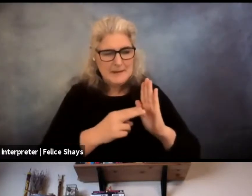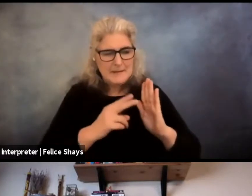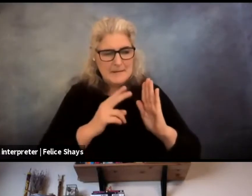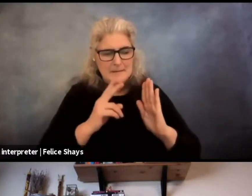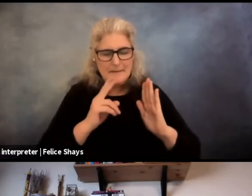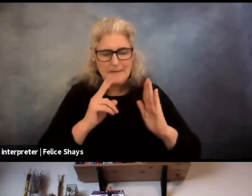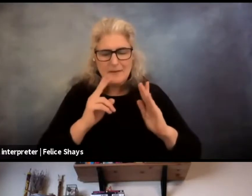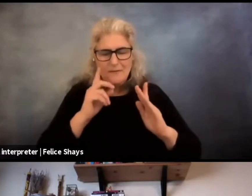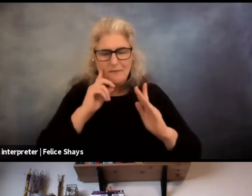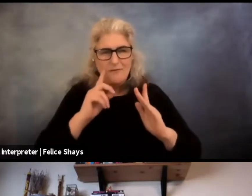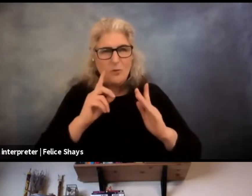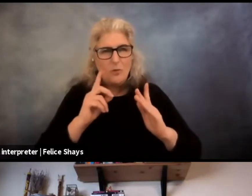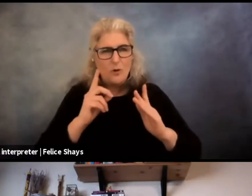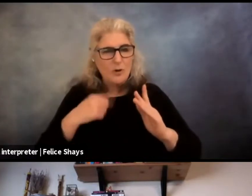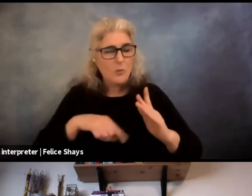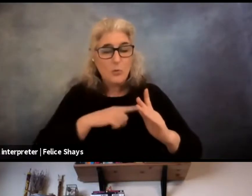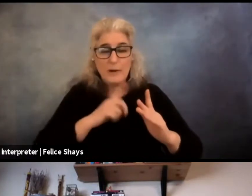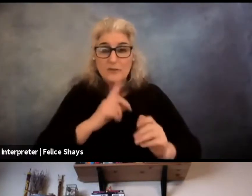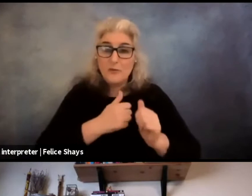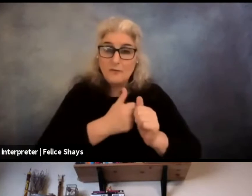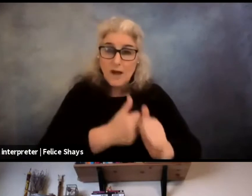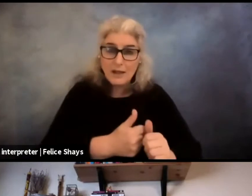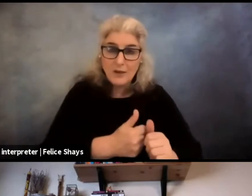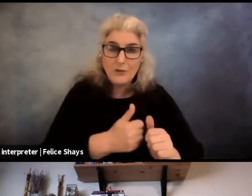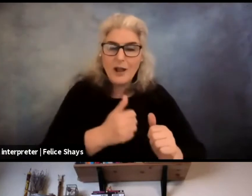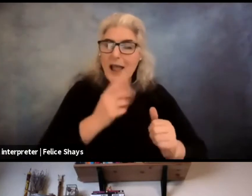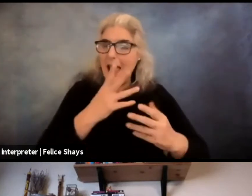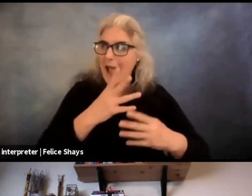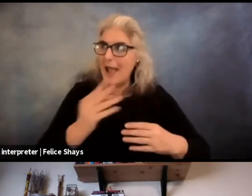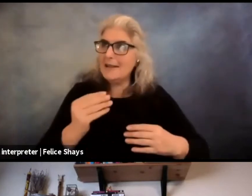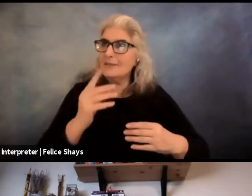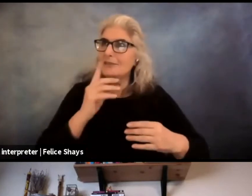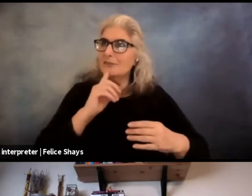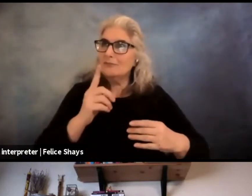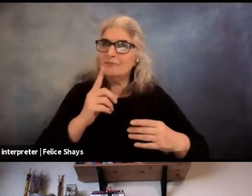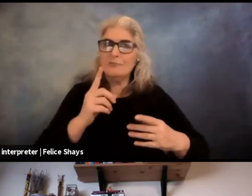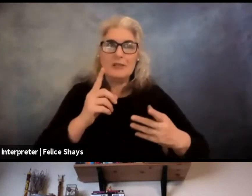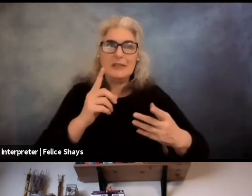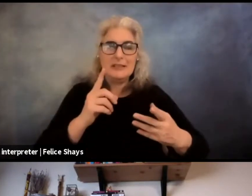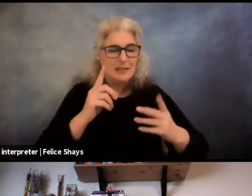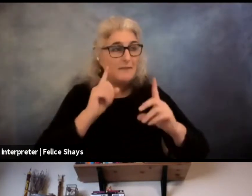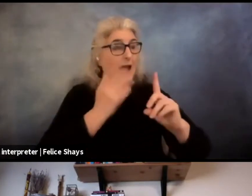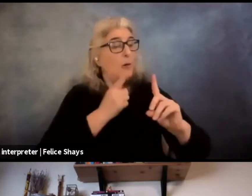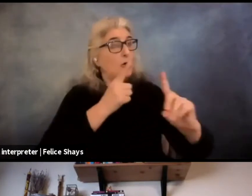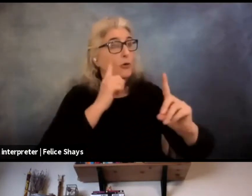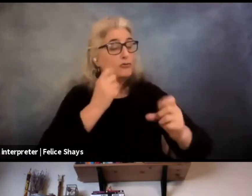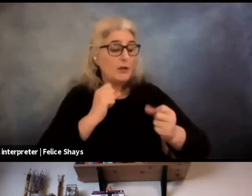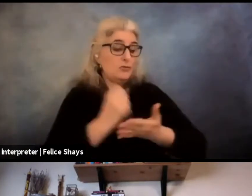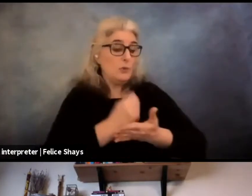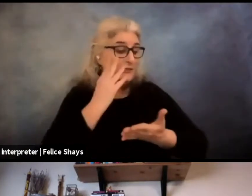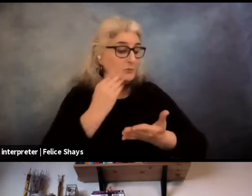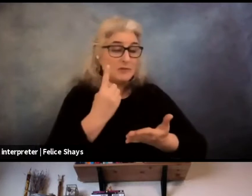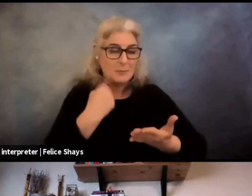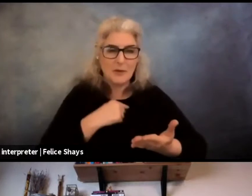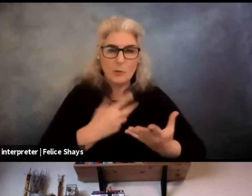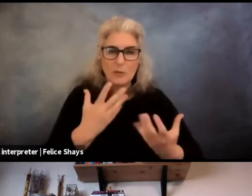is the approach that's missing. And that gets mixed with purpose, right? Like, so if we understand the purpose, if I